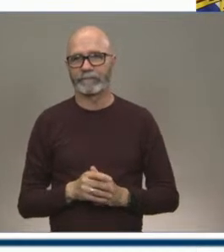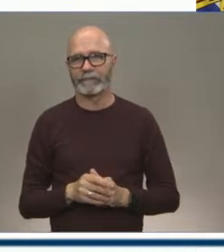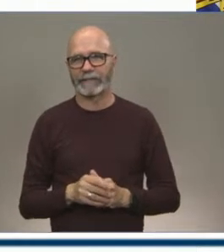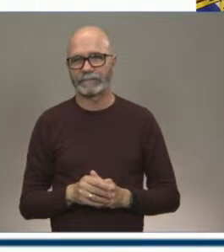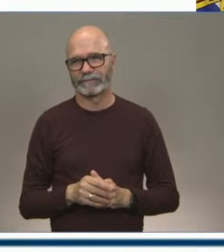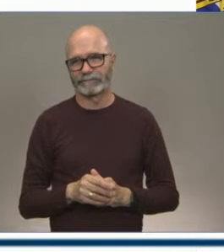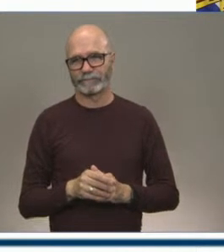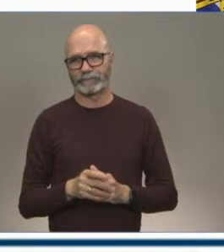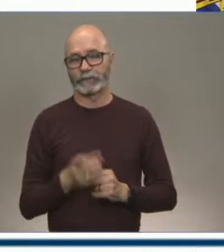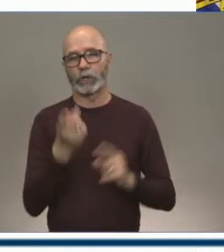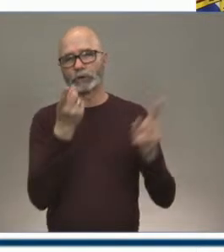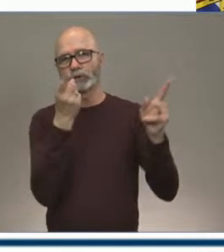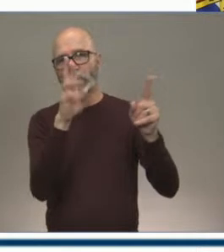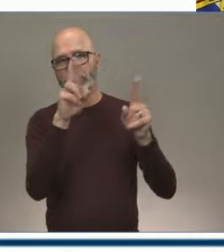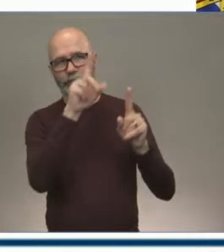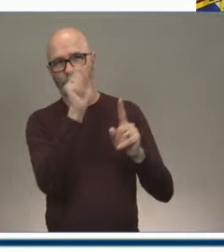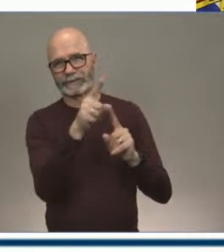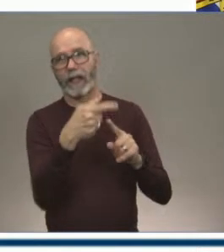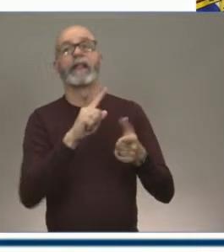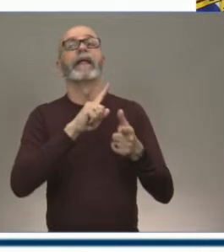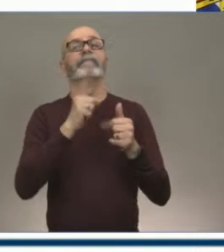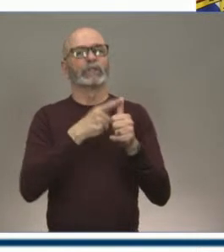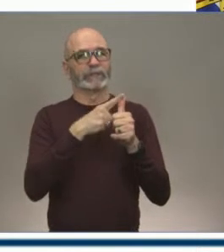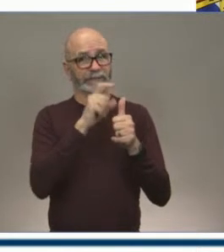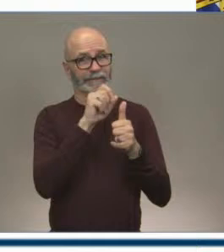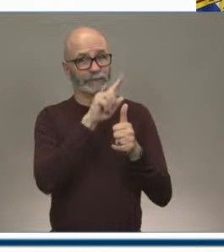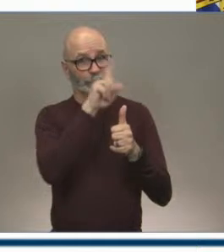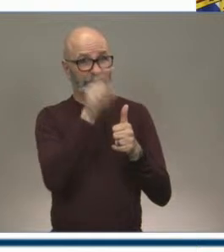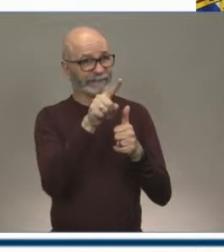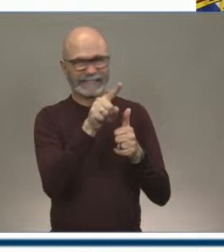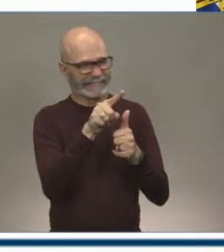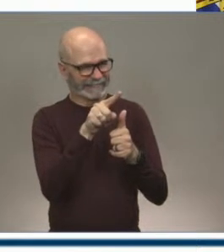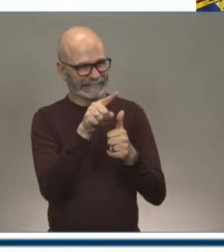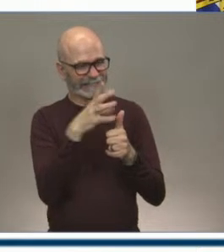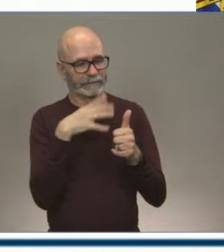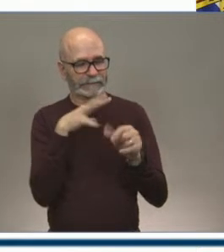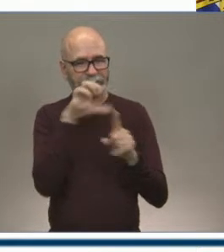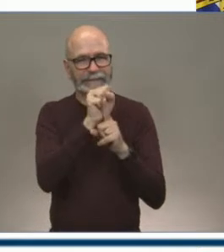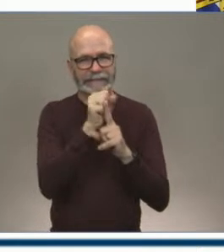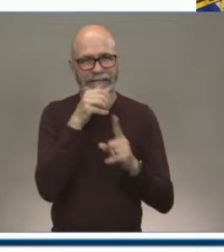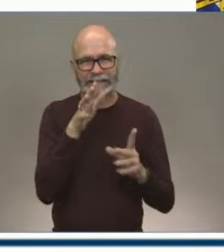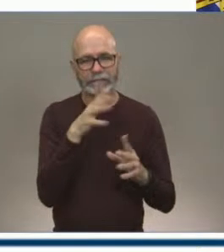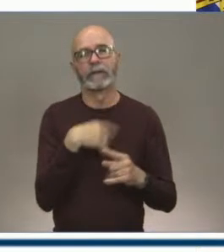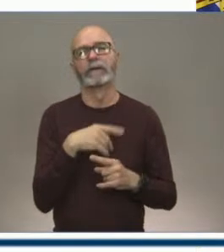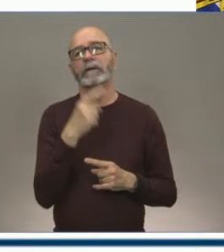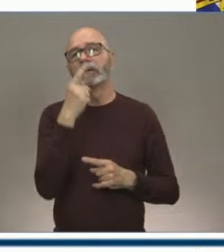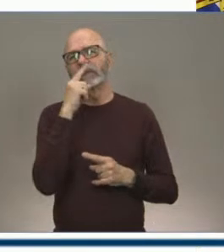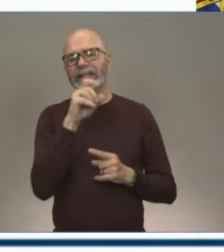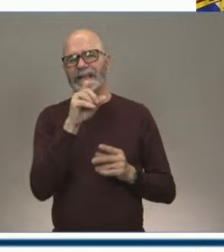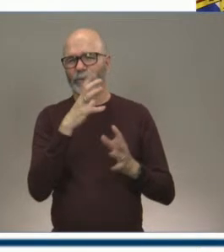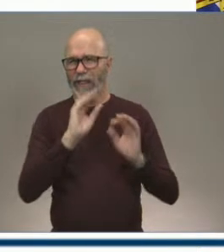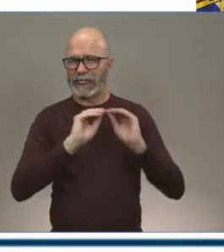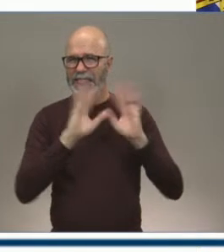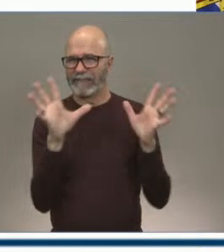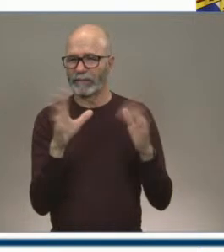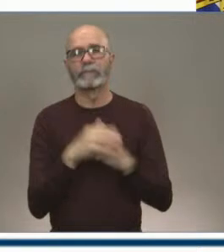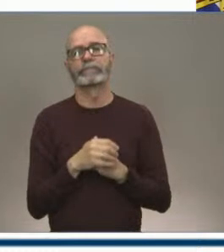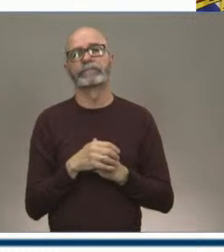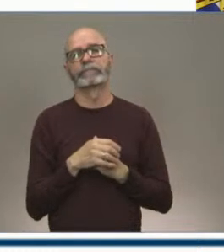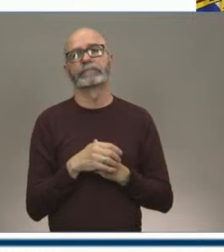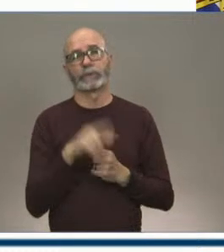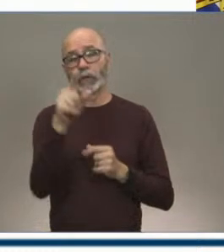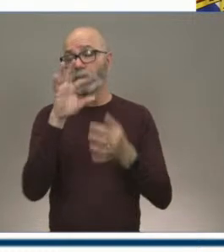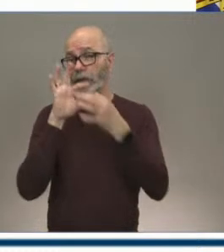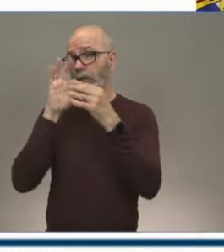so maybe I'm going to make you repeat some information. But regarding the truckers coming from Newfoundland that are going